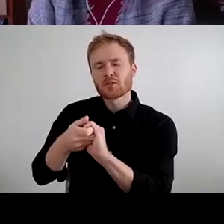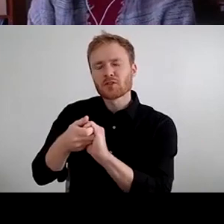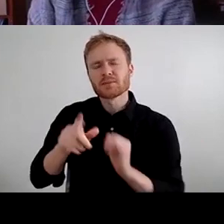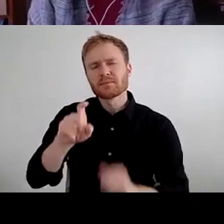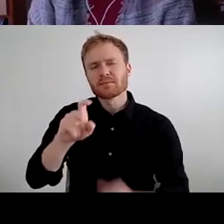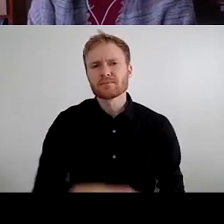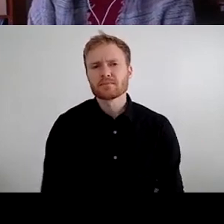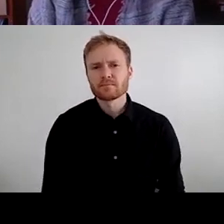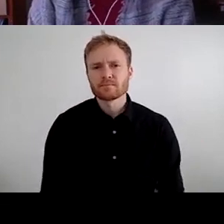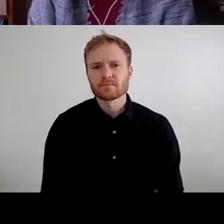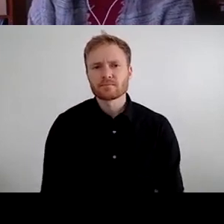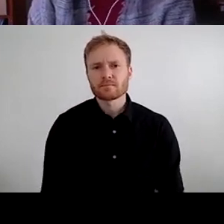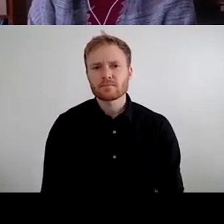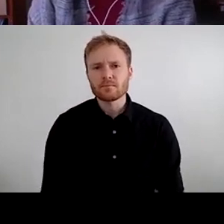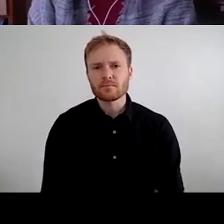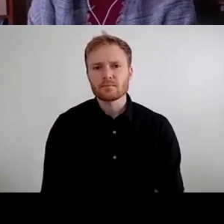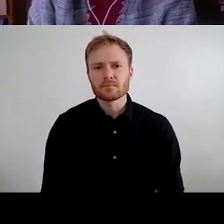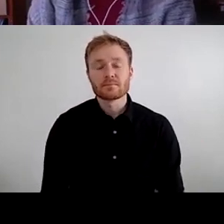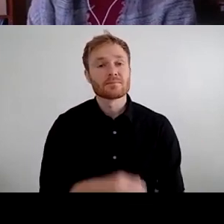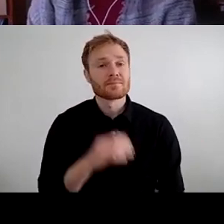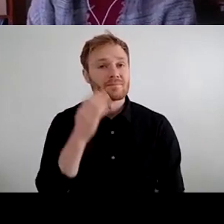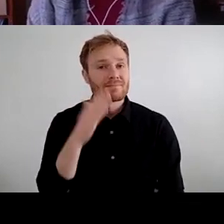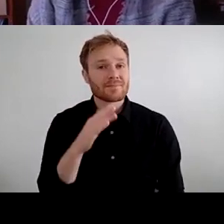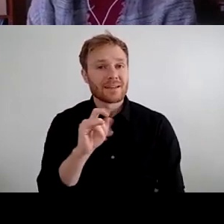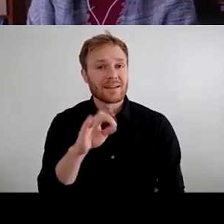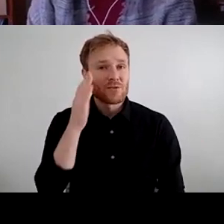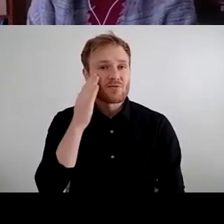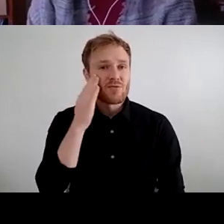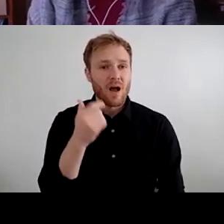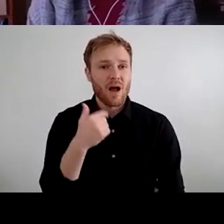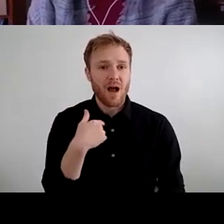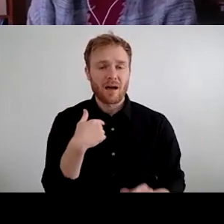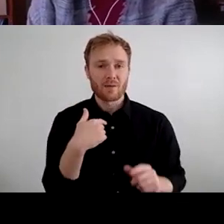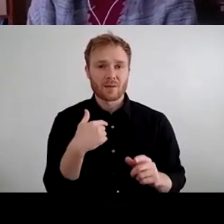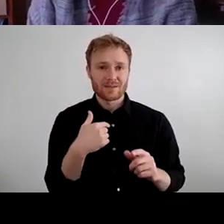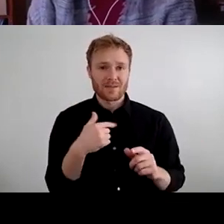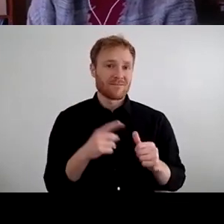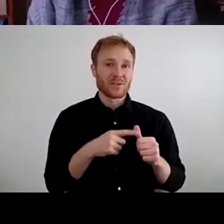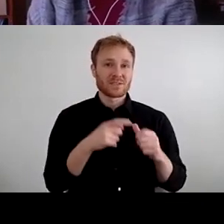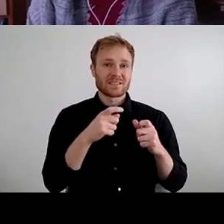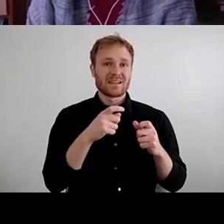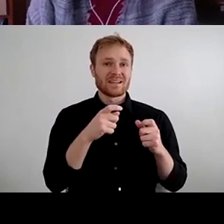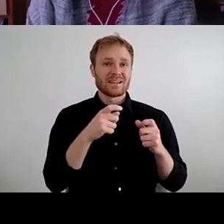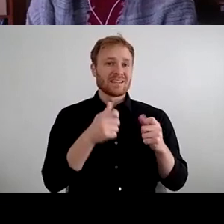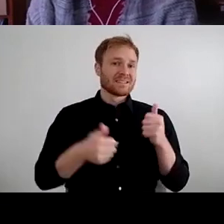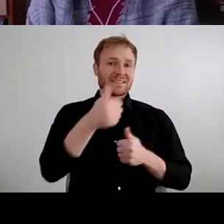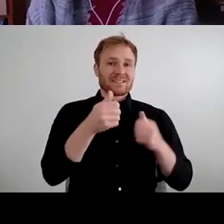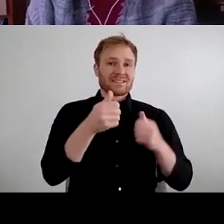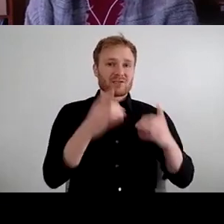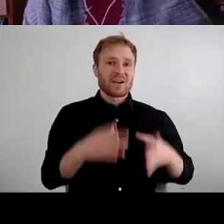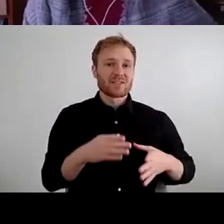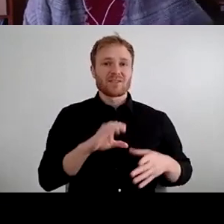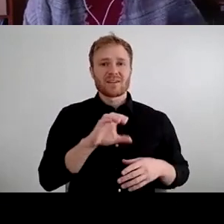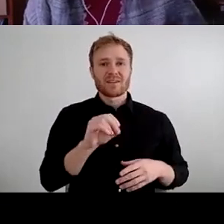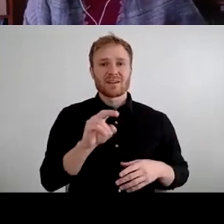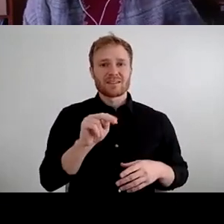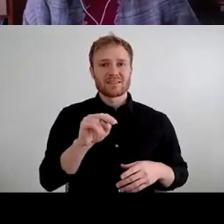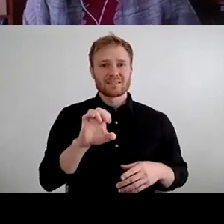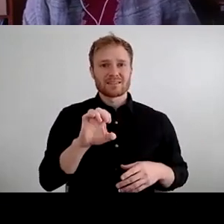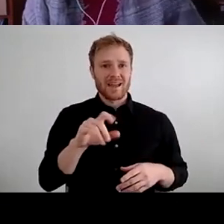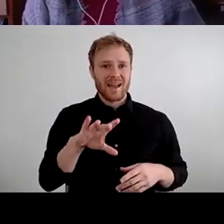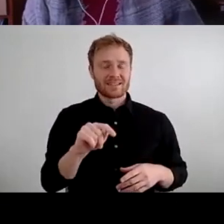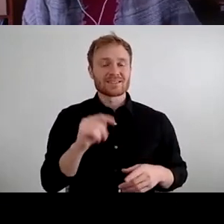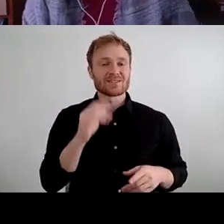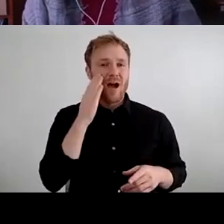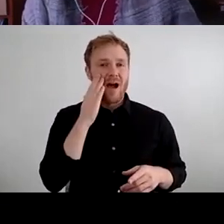I don't know if you know, but I was the former executive director of Connect. I was the first executive director of Connect. So actually, I can talk about this very.